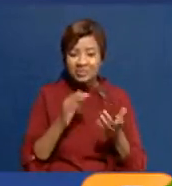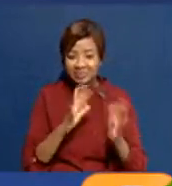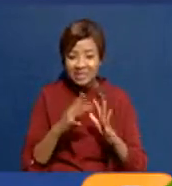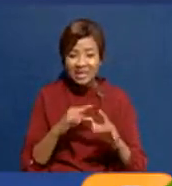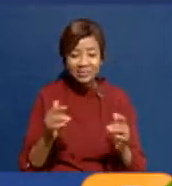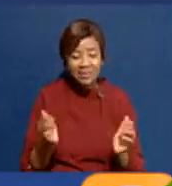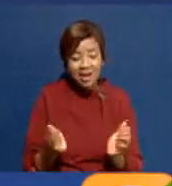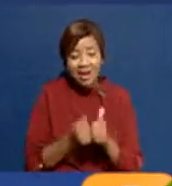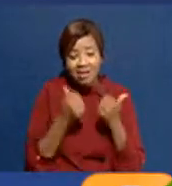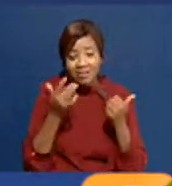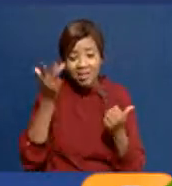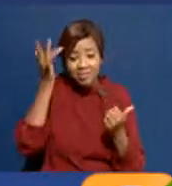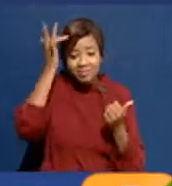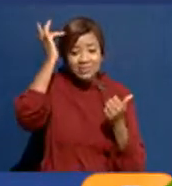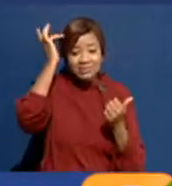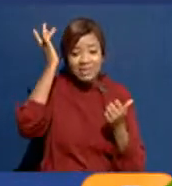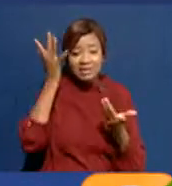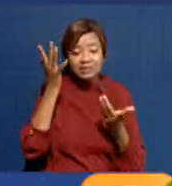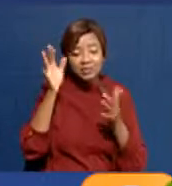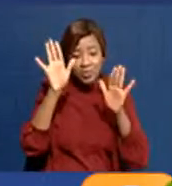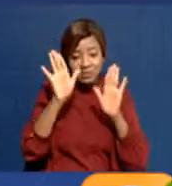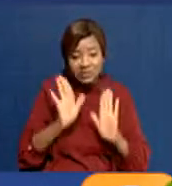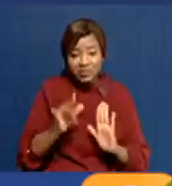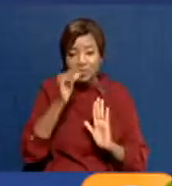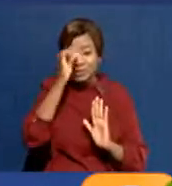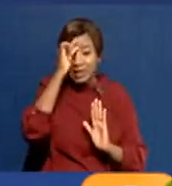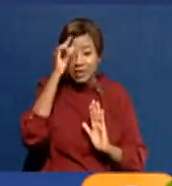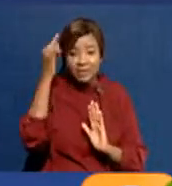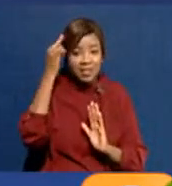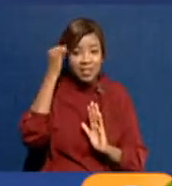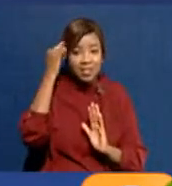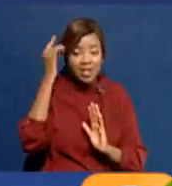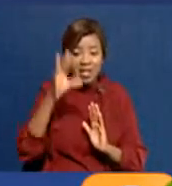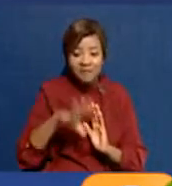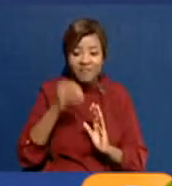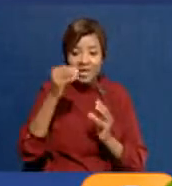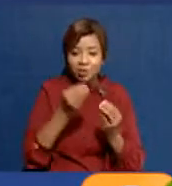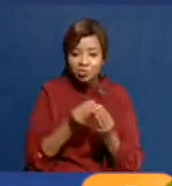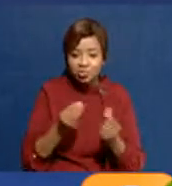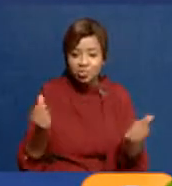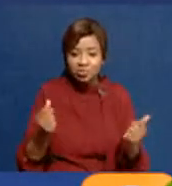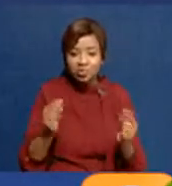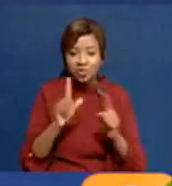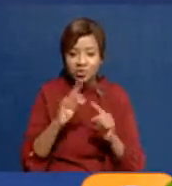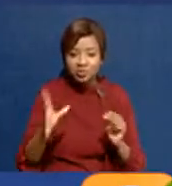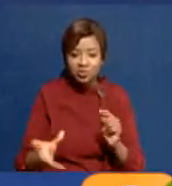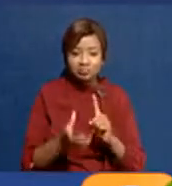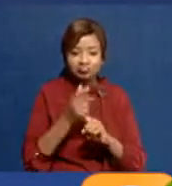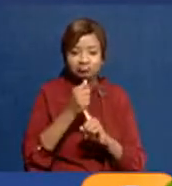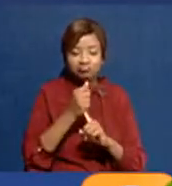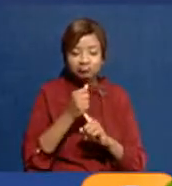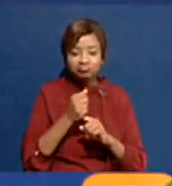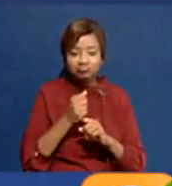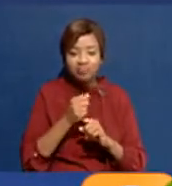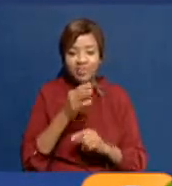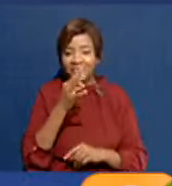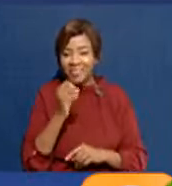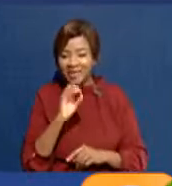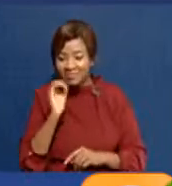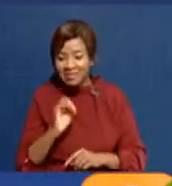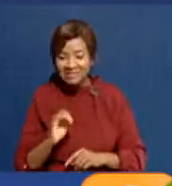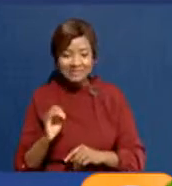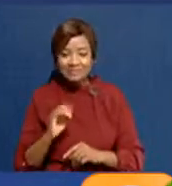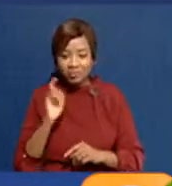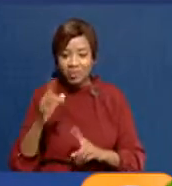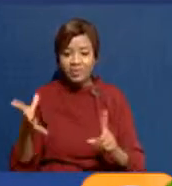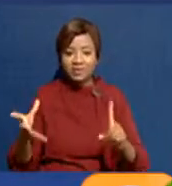it is something that I think the government has to find another solution so that we don't even target 90%. We want to do 100%, because I keep saying,